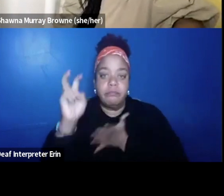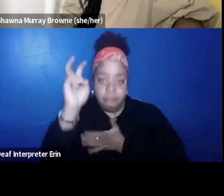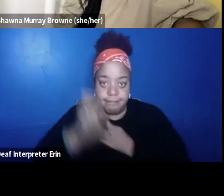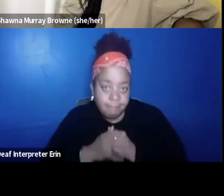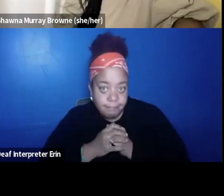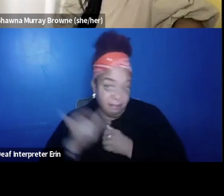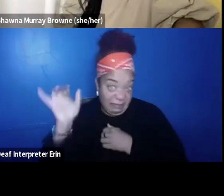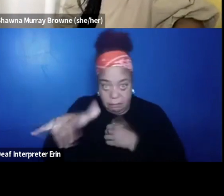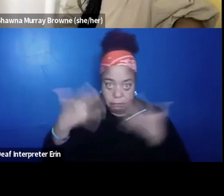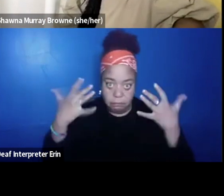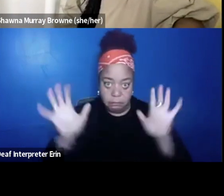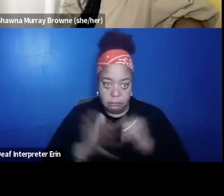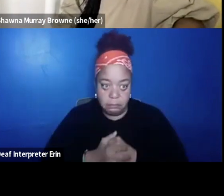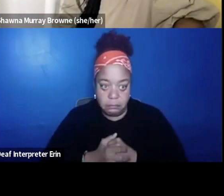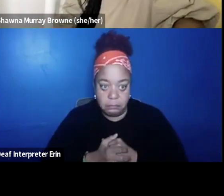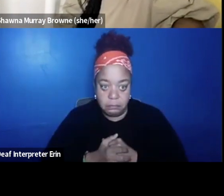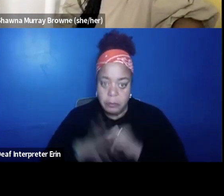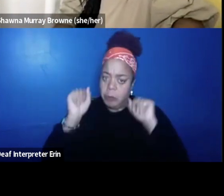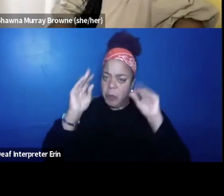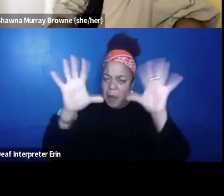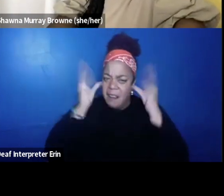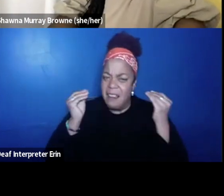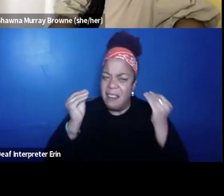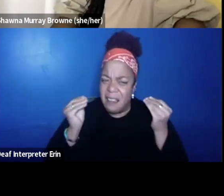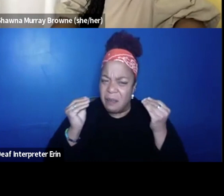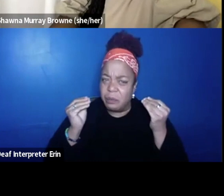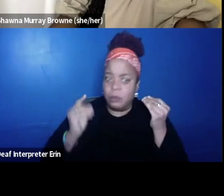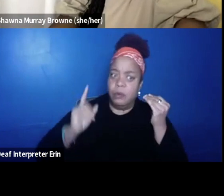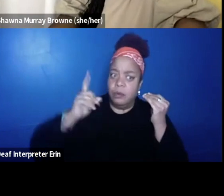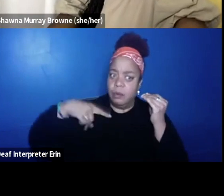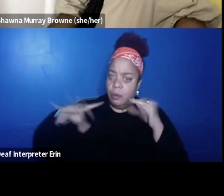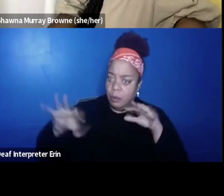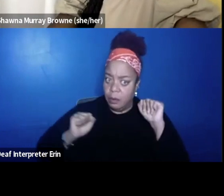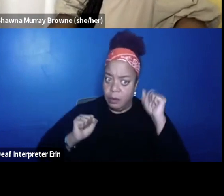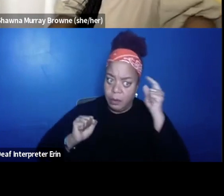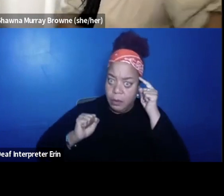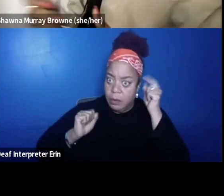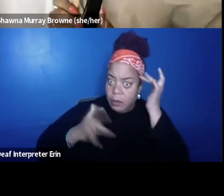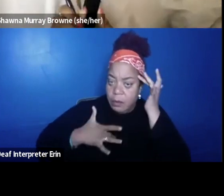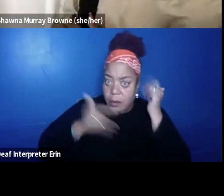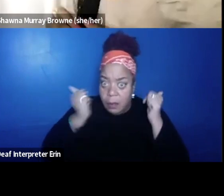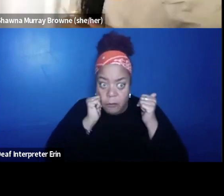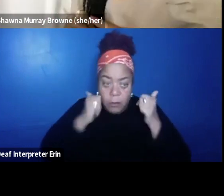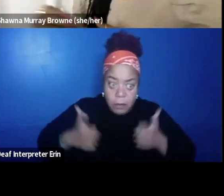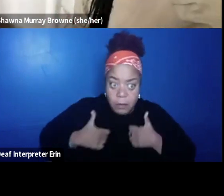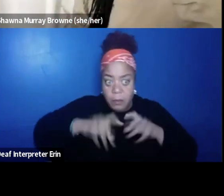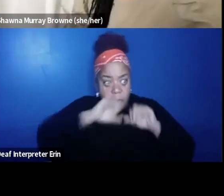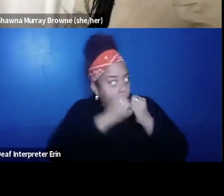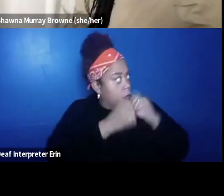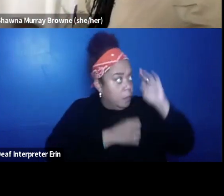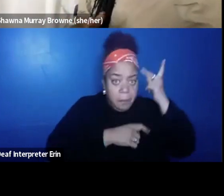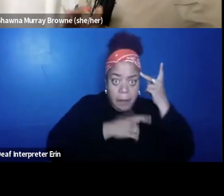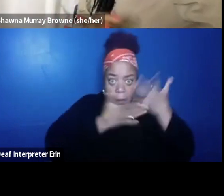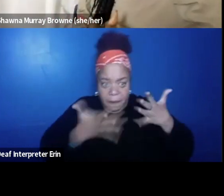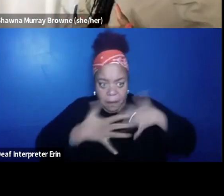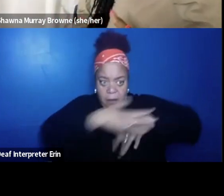kind of ails of social and political life that then have us make those kinds of responses? And then what happens